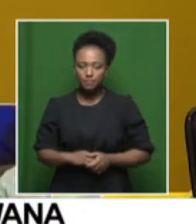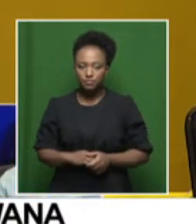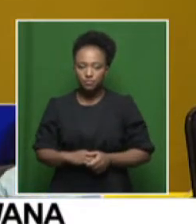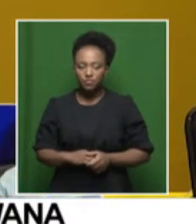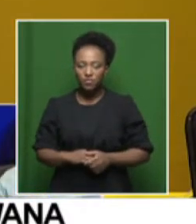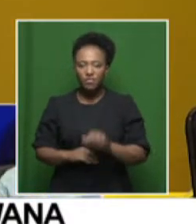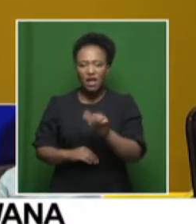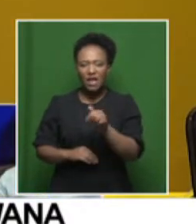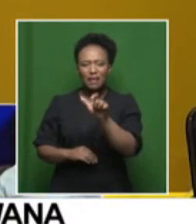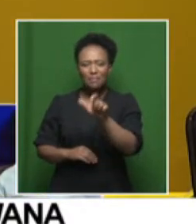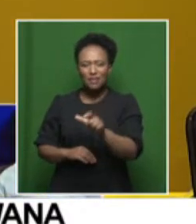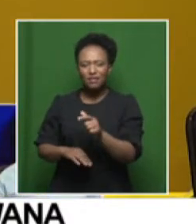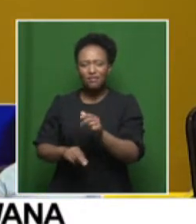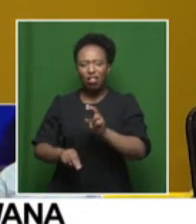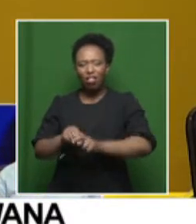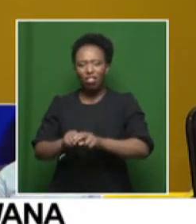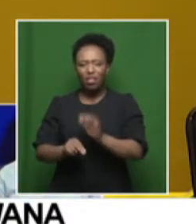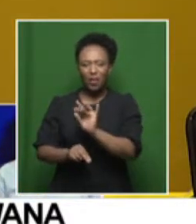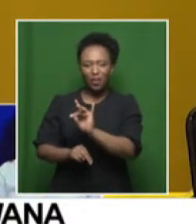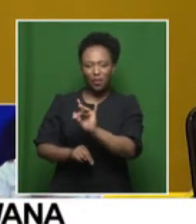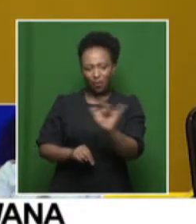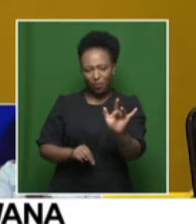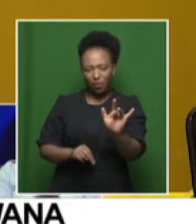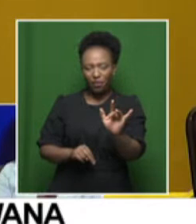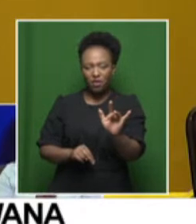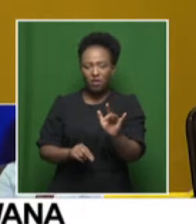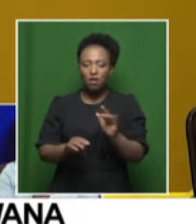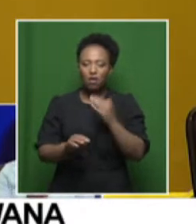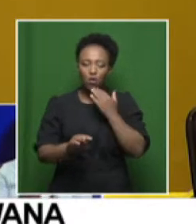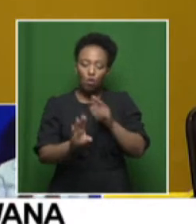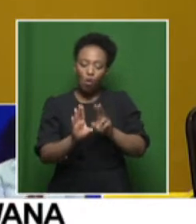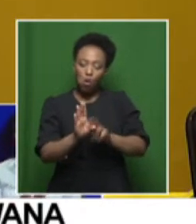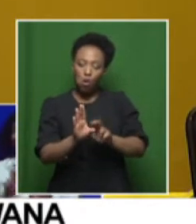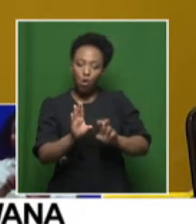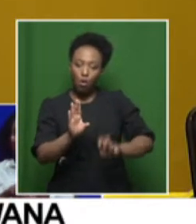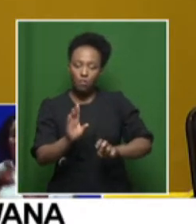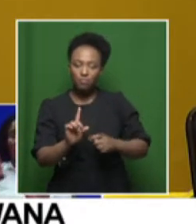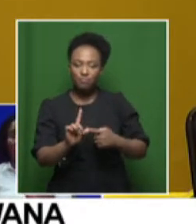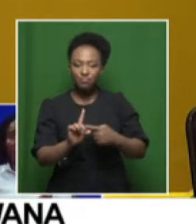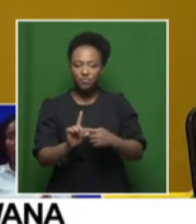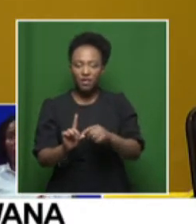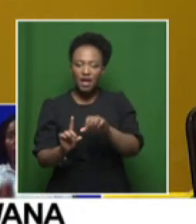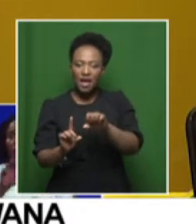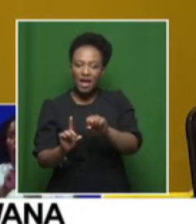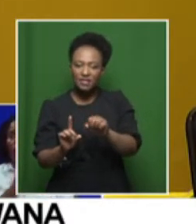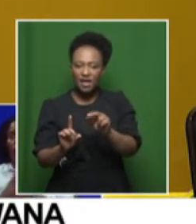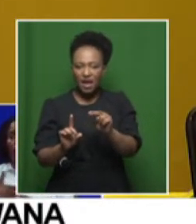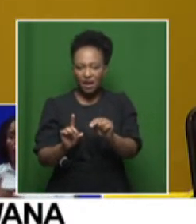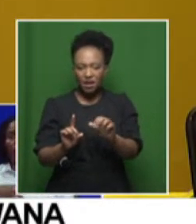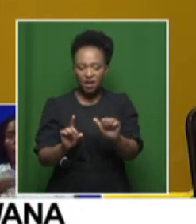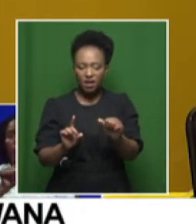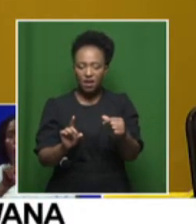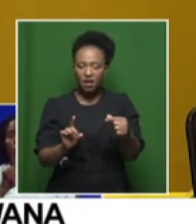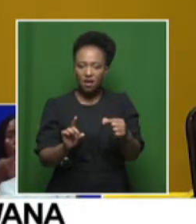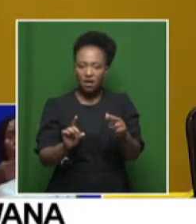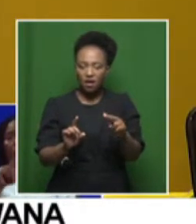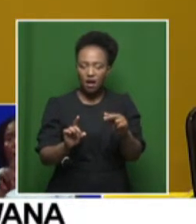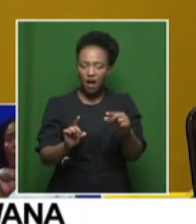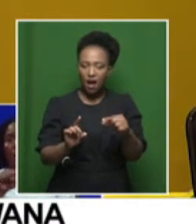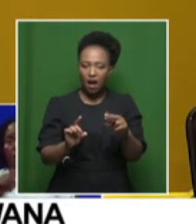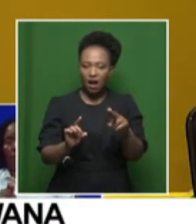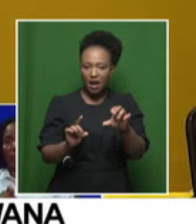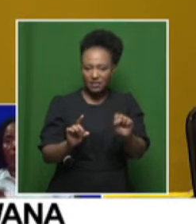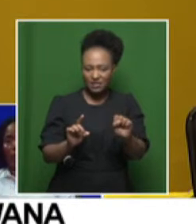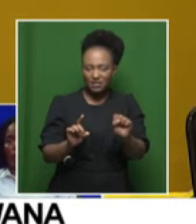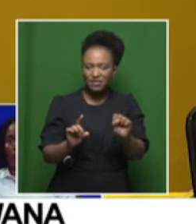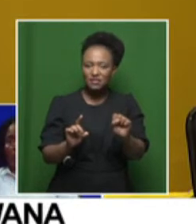The vacancy which occurred owing to the resignation of Ms. S. N. August has been filled by the